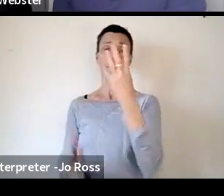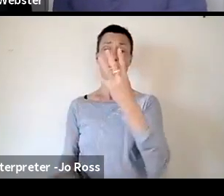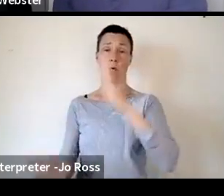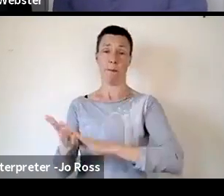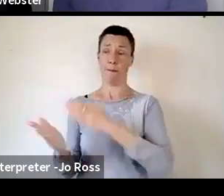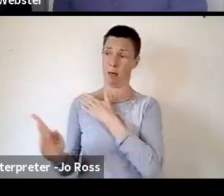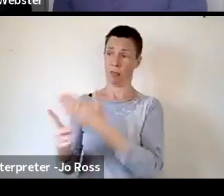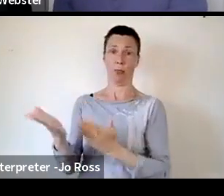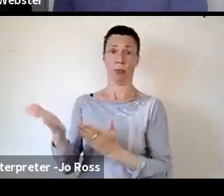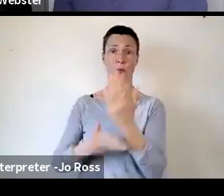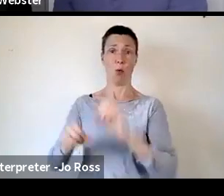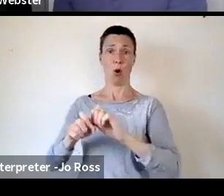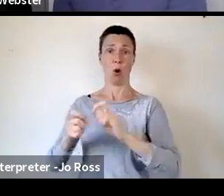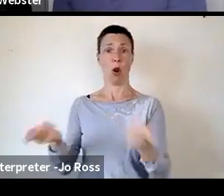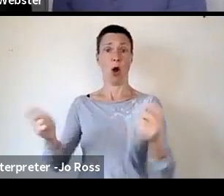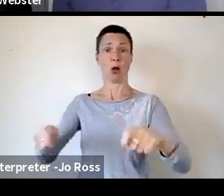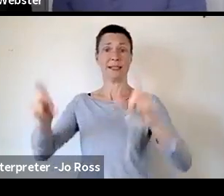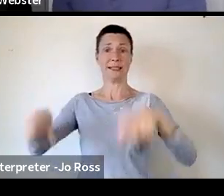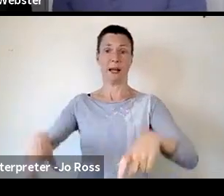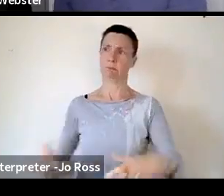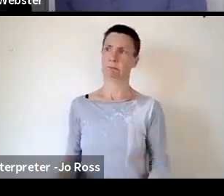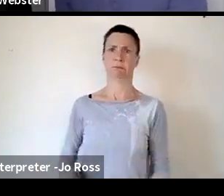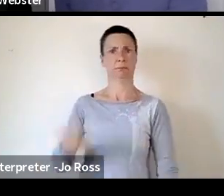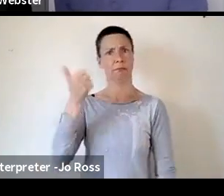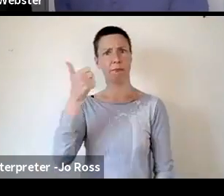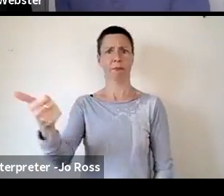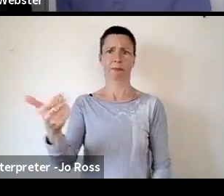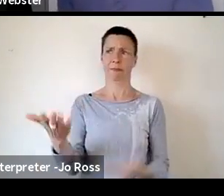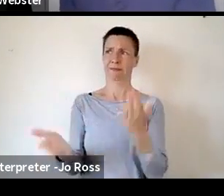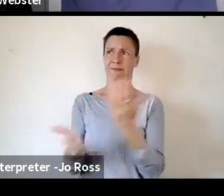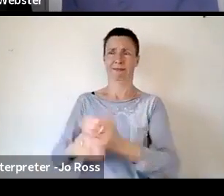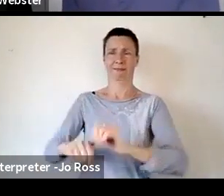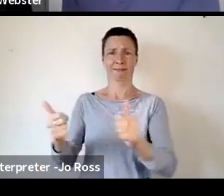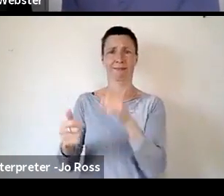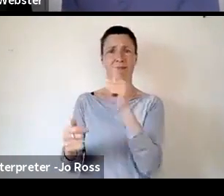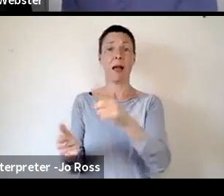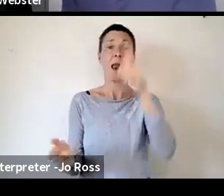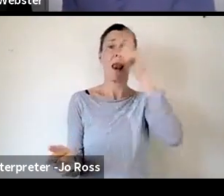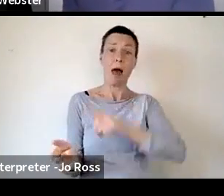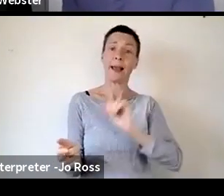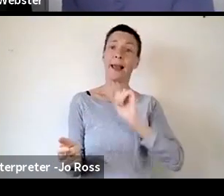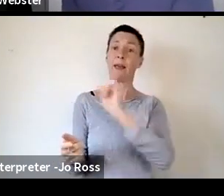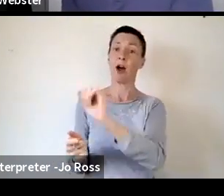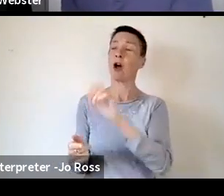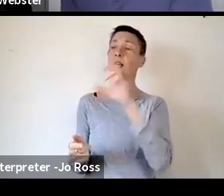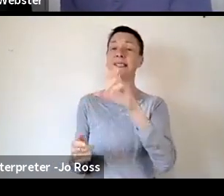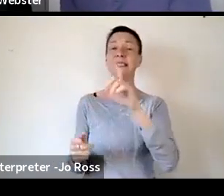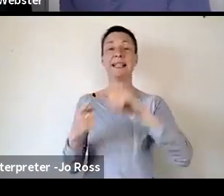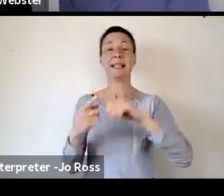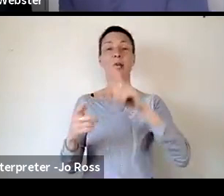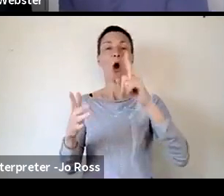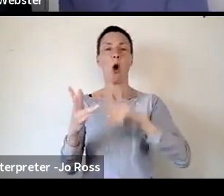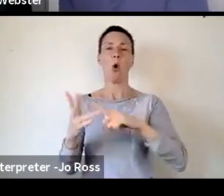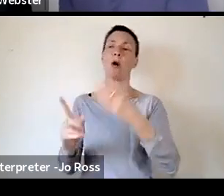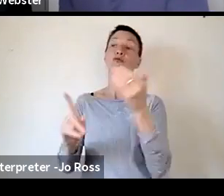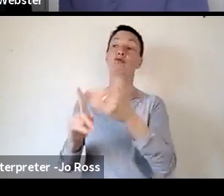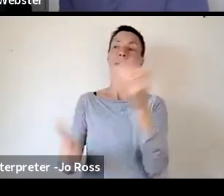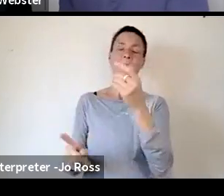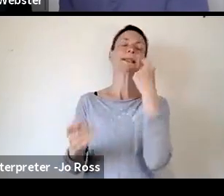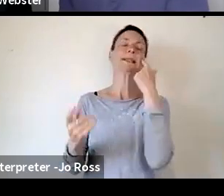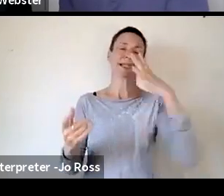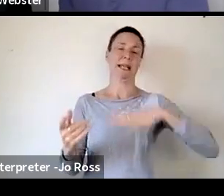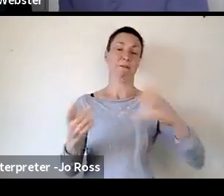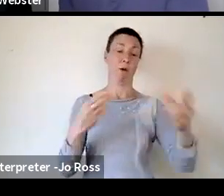months during lockdown. Fair play. She's lucky that her CEO recognises the need for